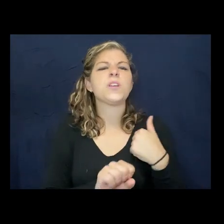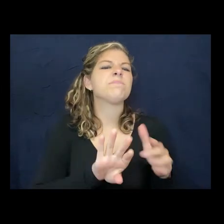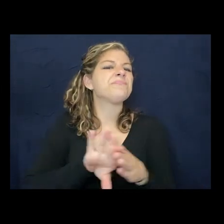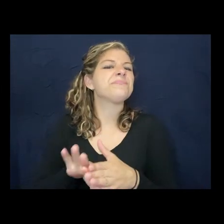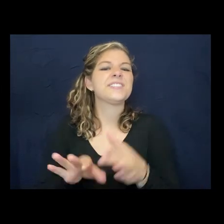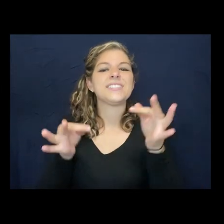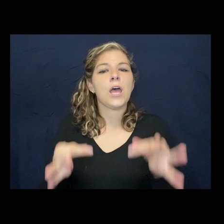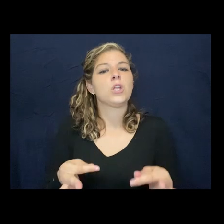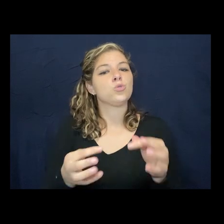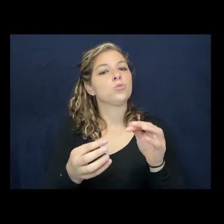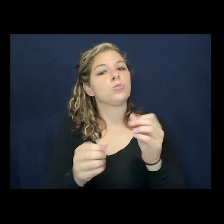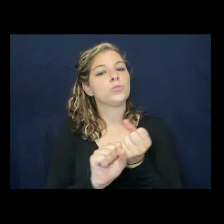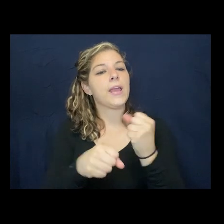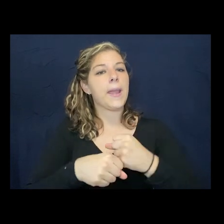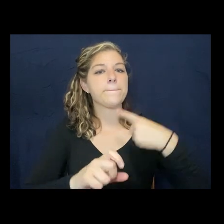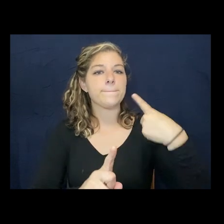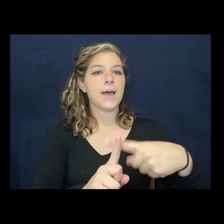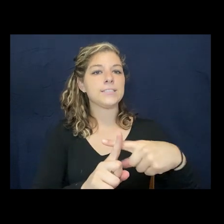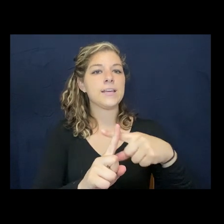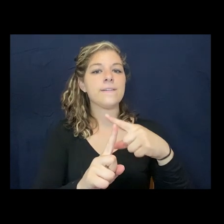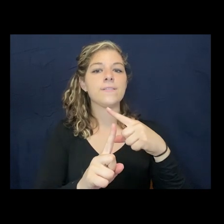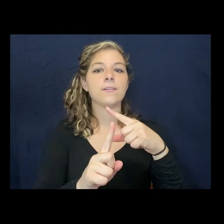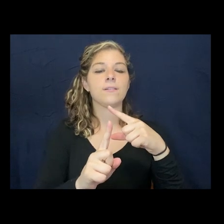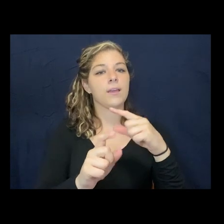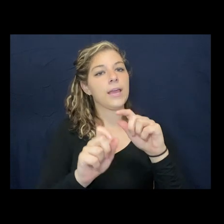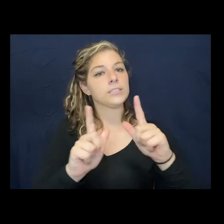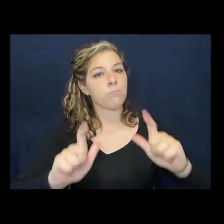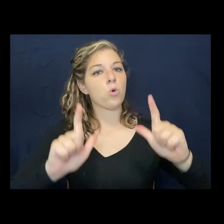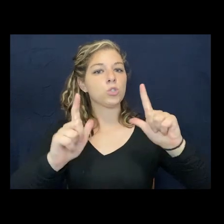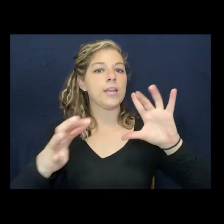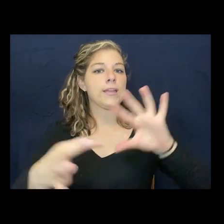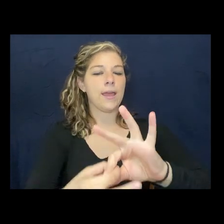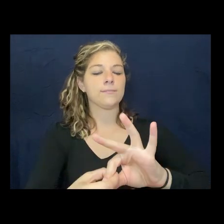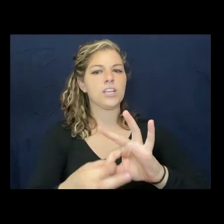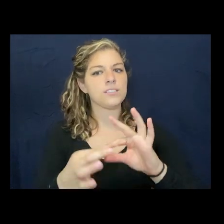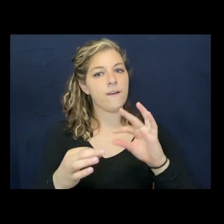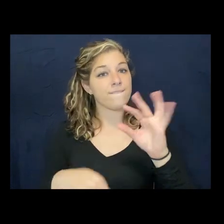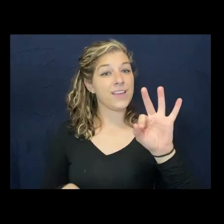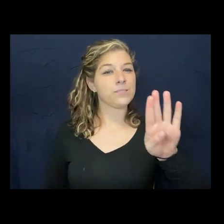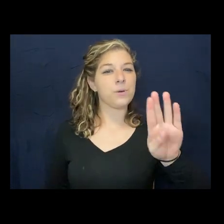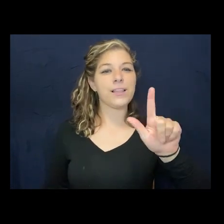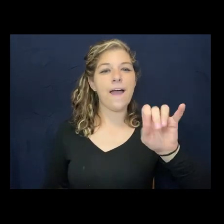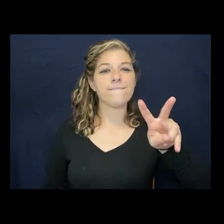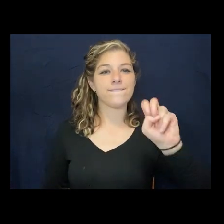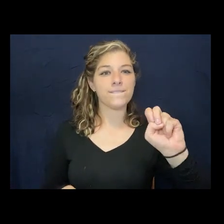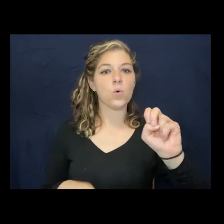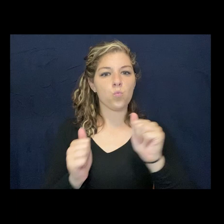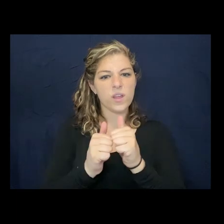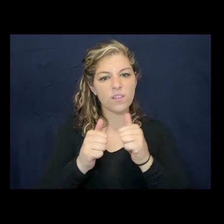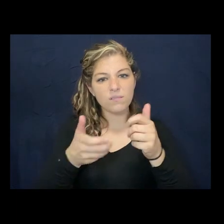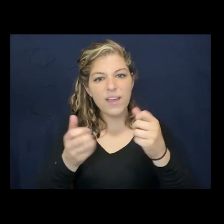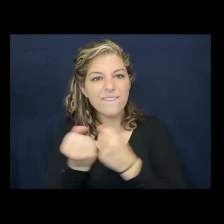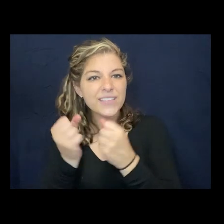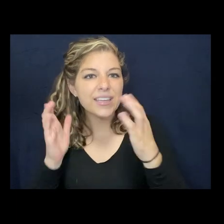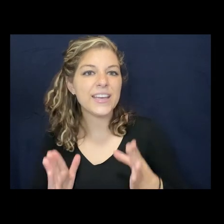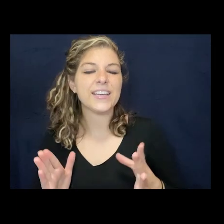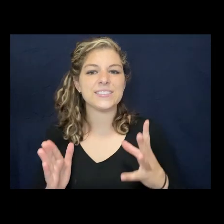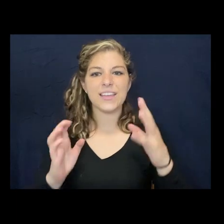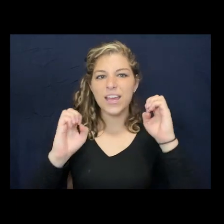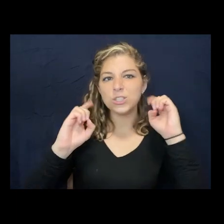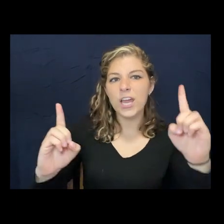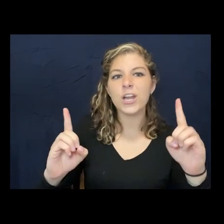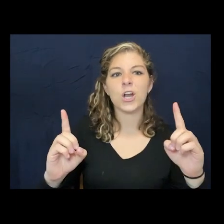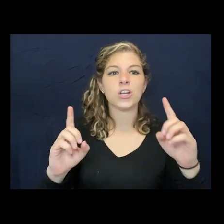Positive Exposure Connects, a Facebook Live series of energized discussions with activists, advocates,